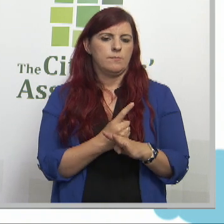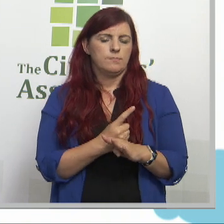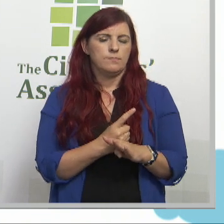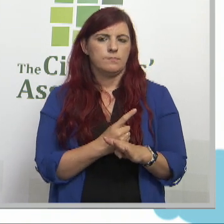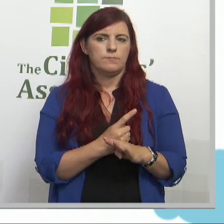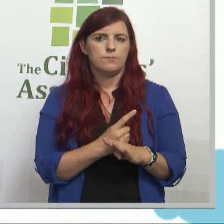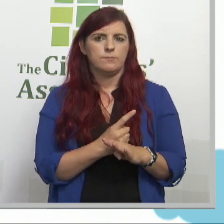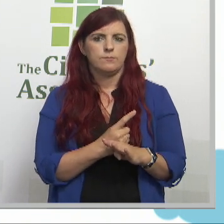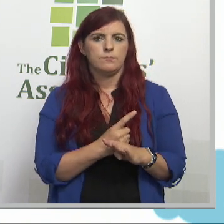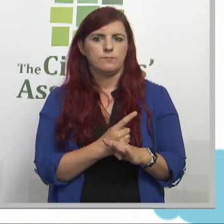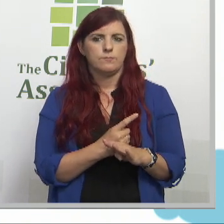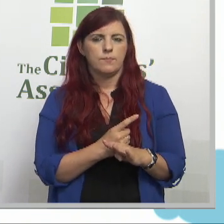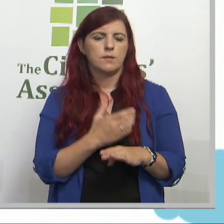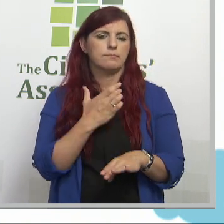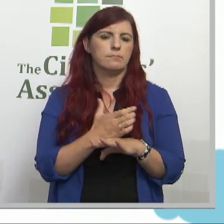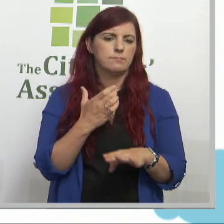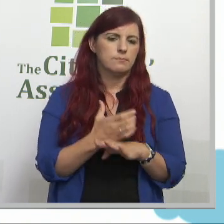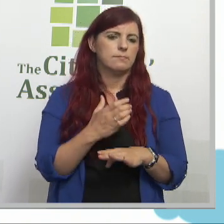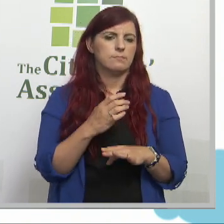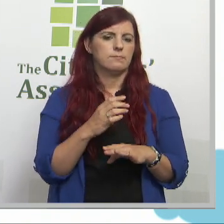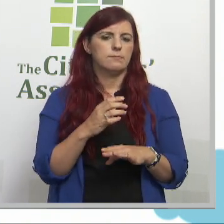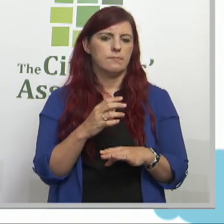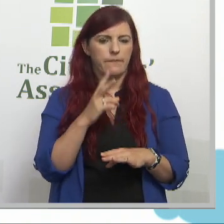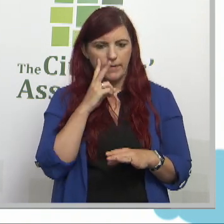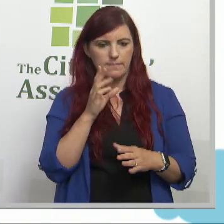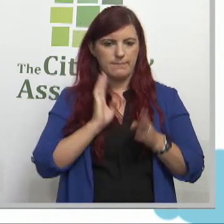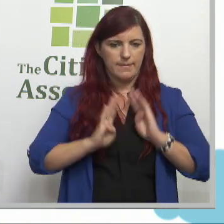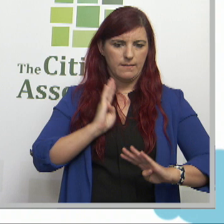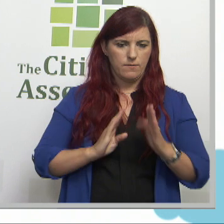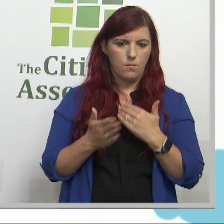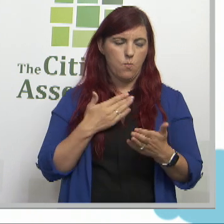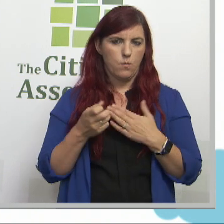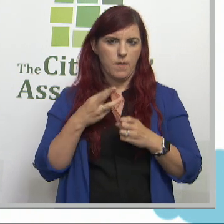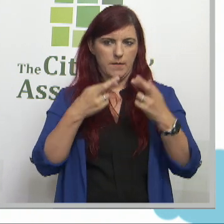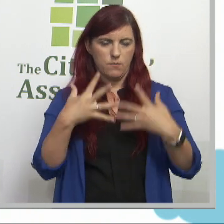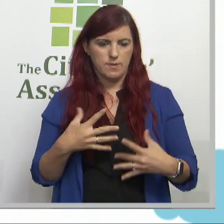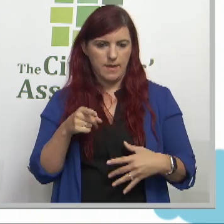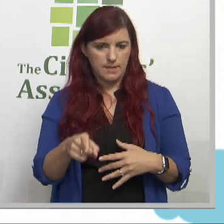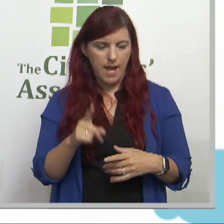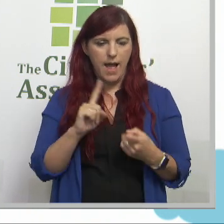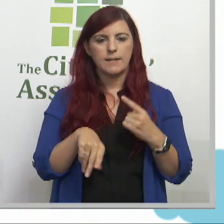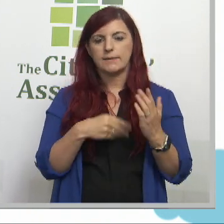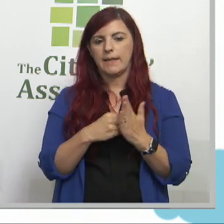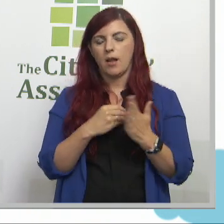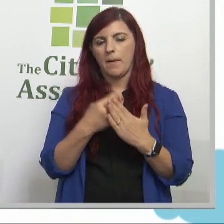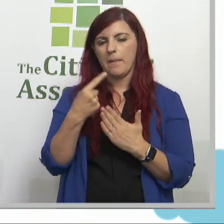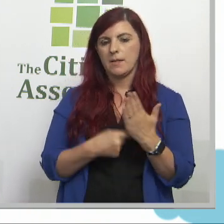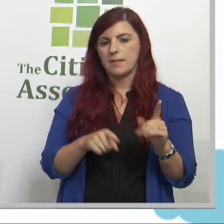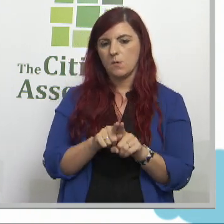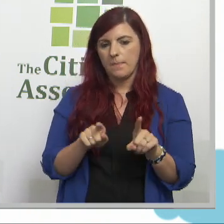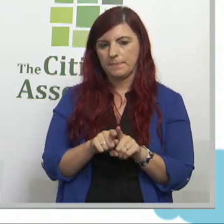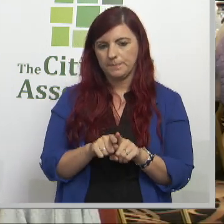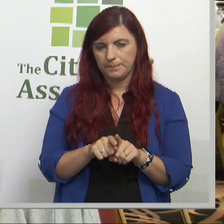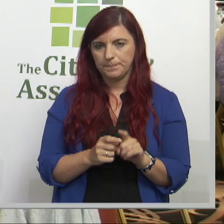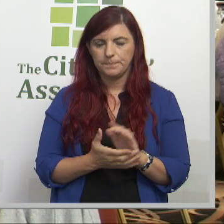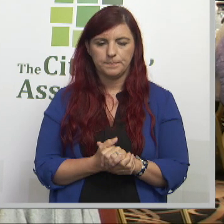sorry, the competing demands, political behavior, what is actually going to be the result, and the fiscal rules, and the economic policy. So yeah, sorry, the